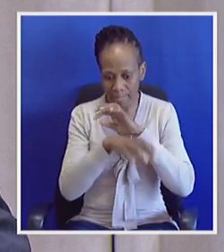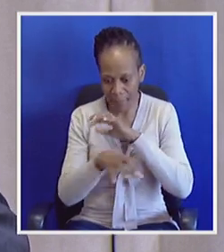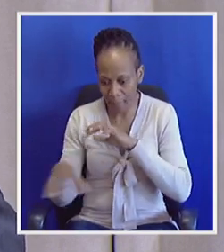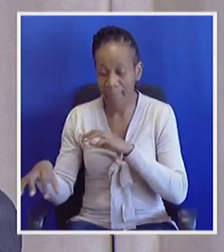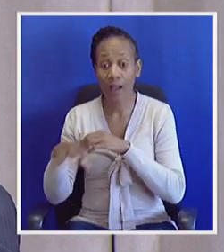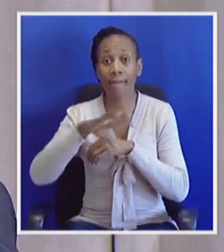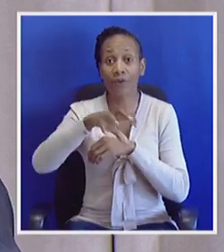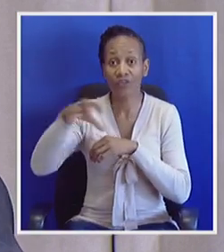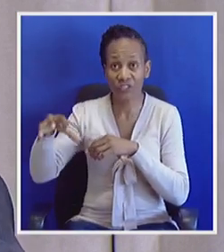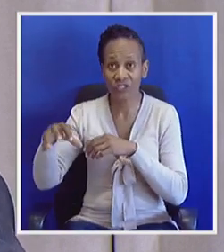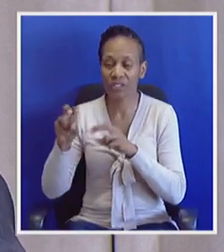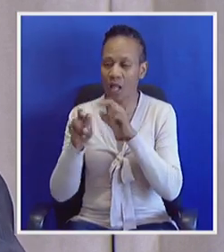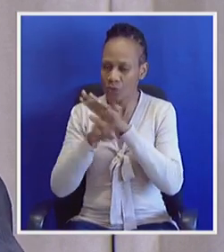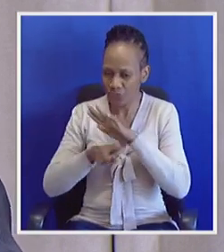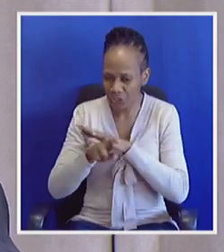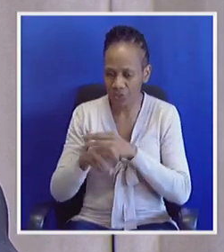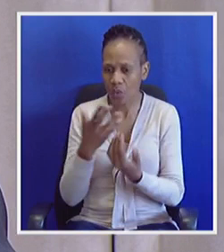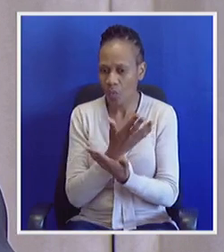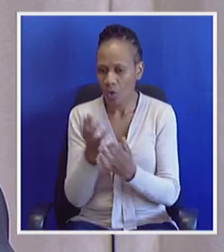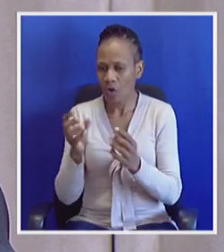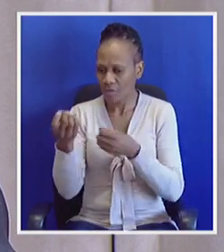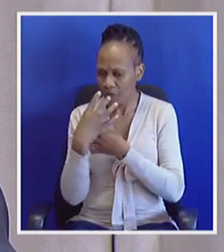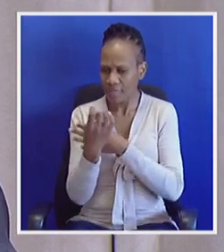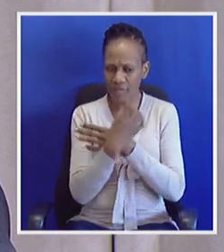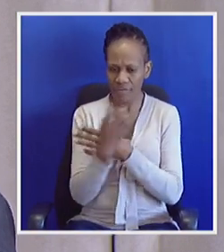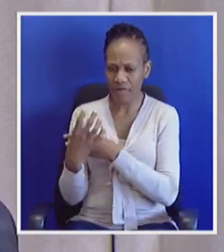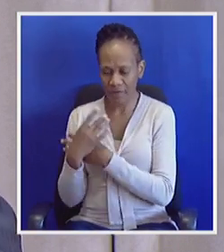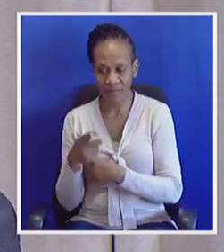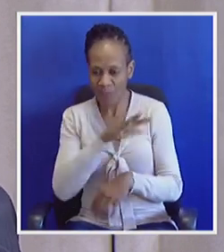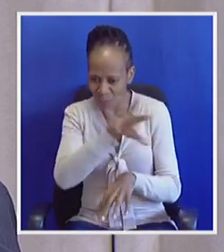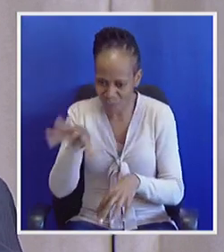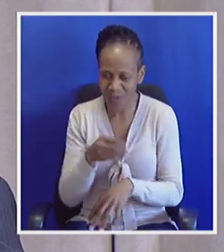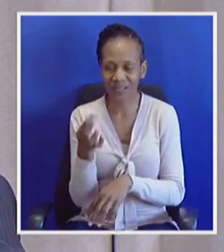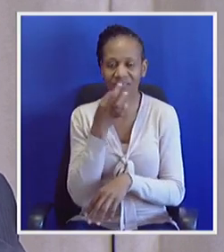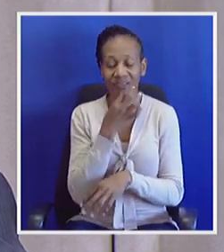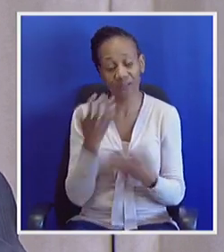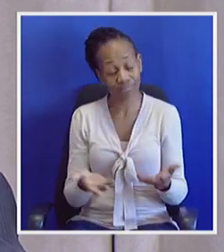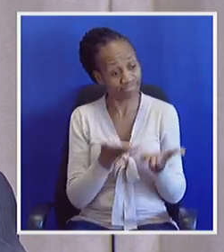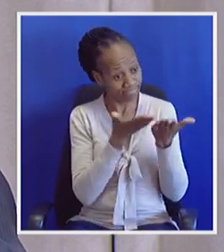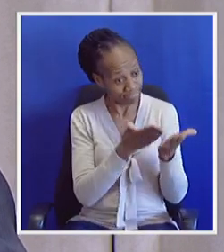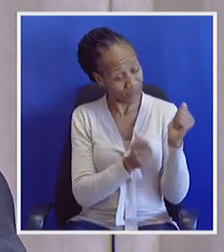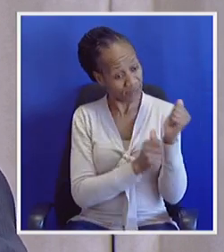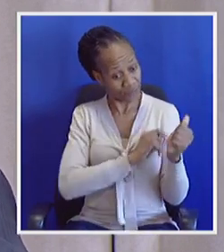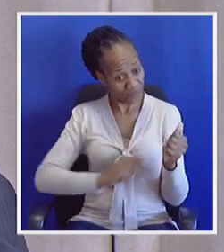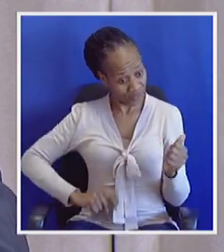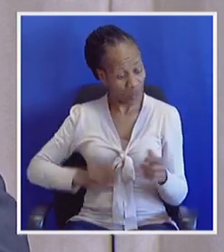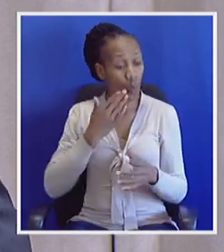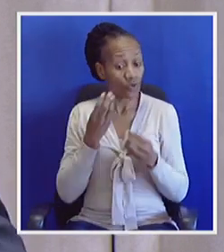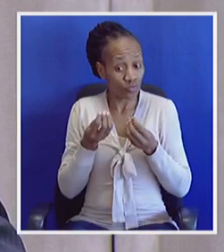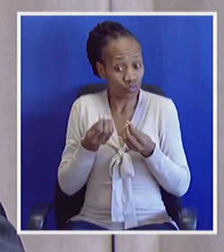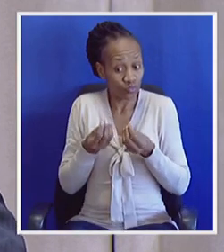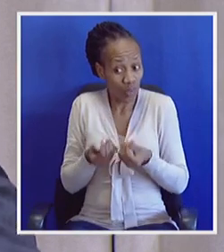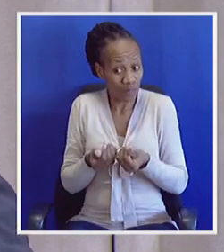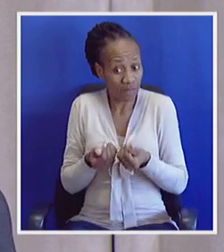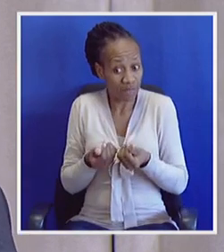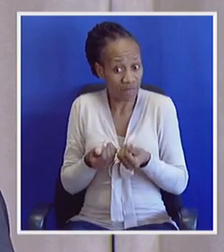provincial level and at regional level. And they said to me, Deputy President, when you address this matter in the